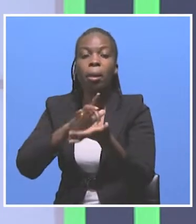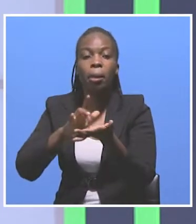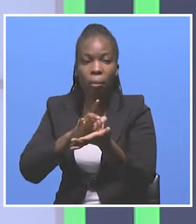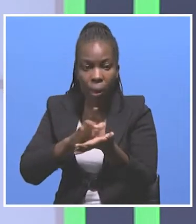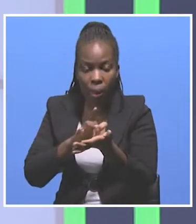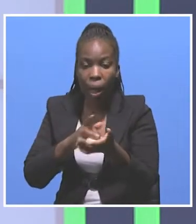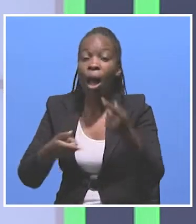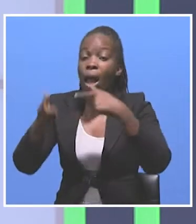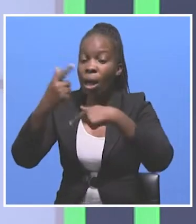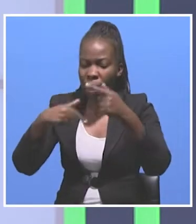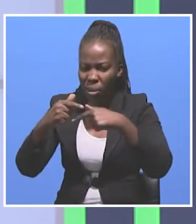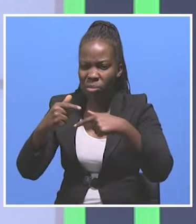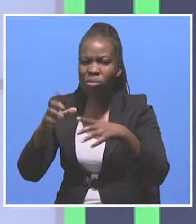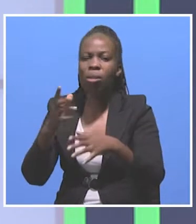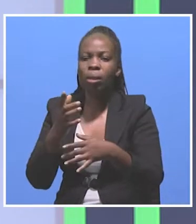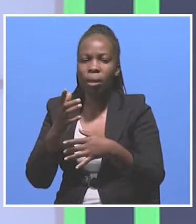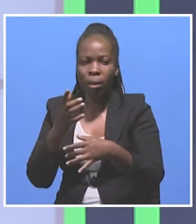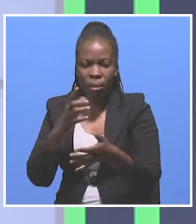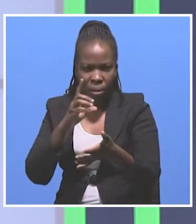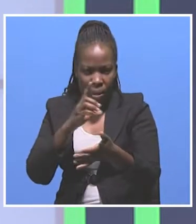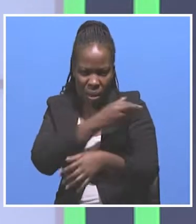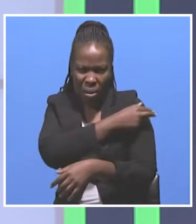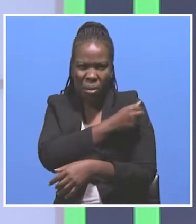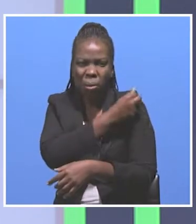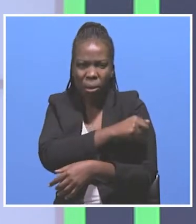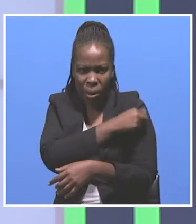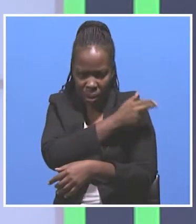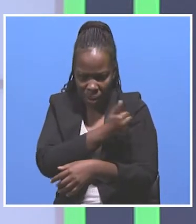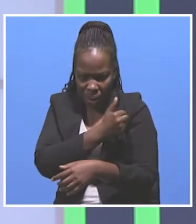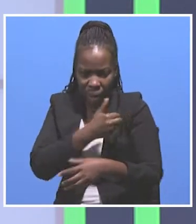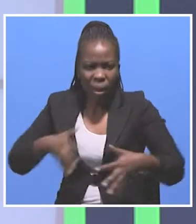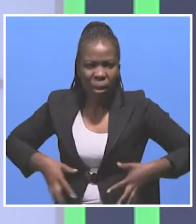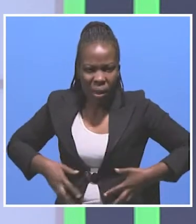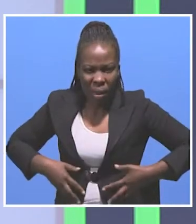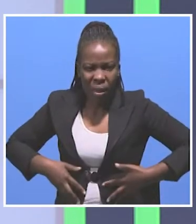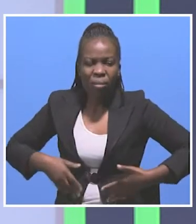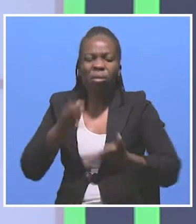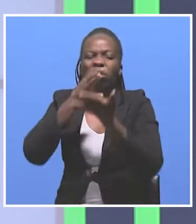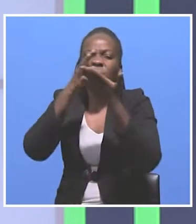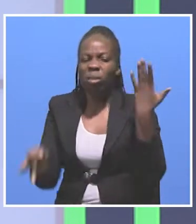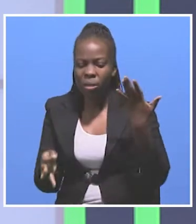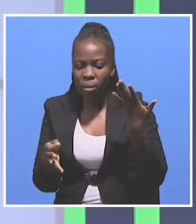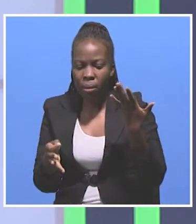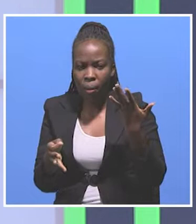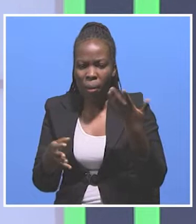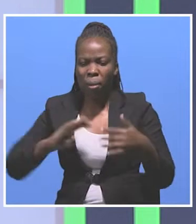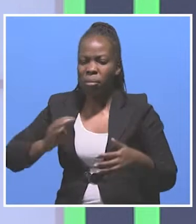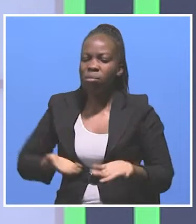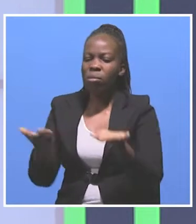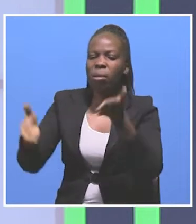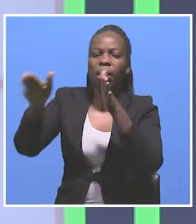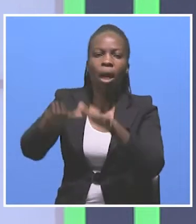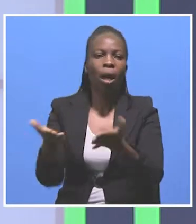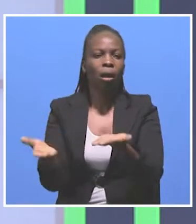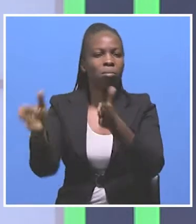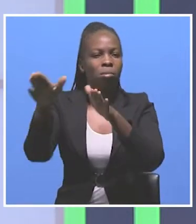at the hospital is complete kidney failure, complete liver failure, and we have lost women, whereby